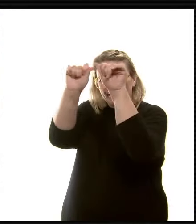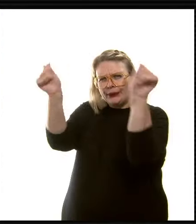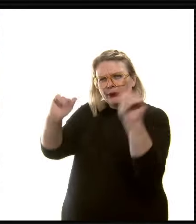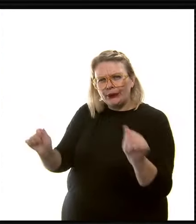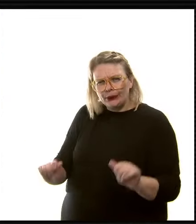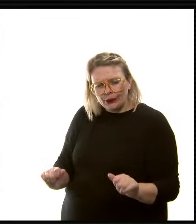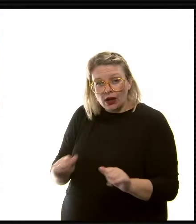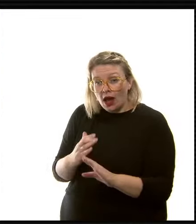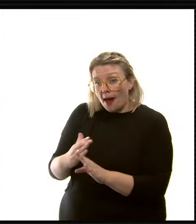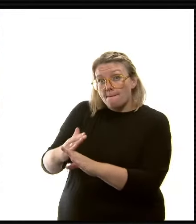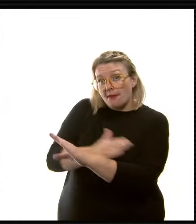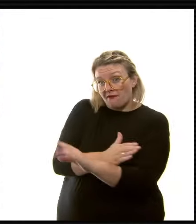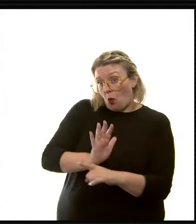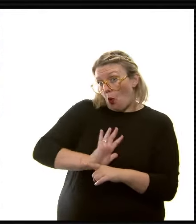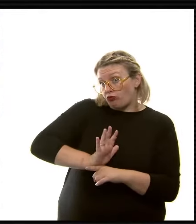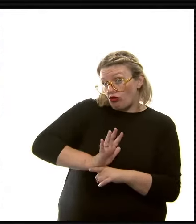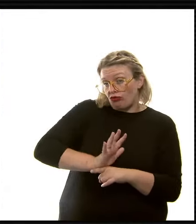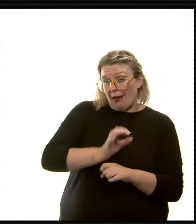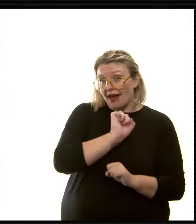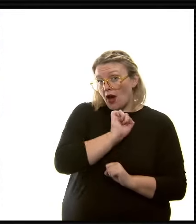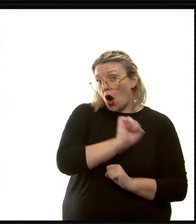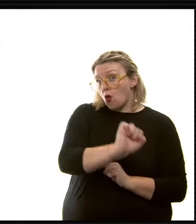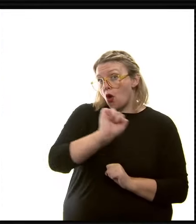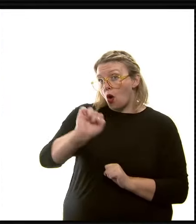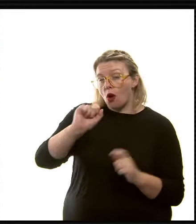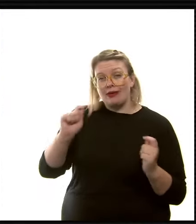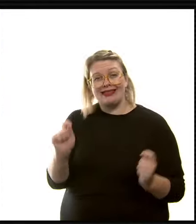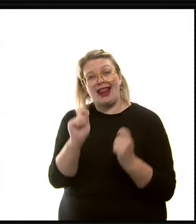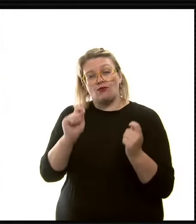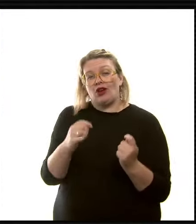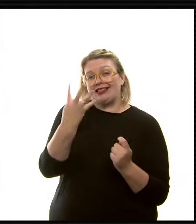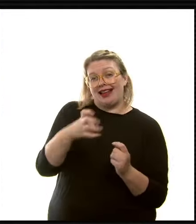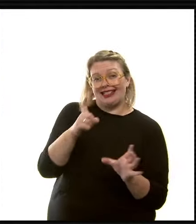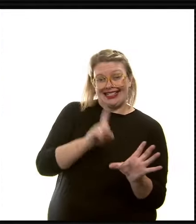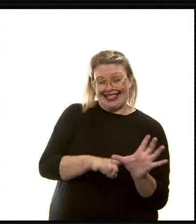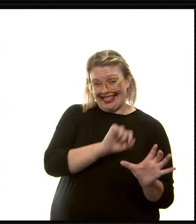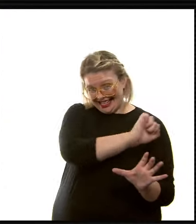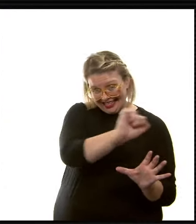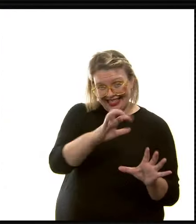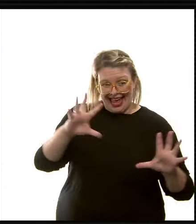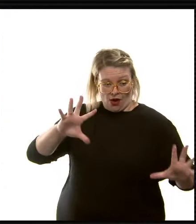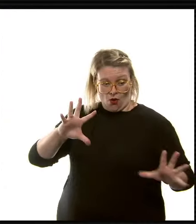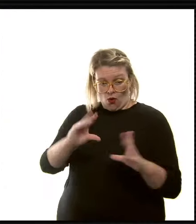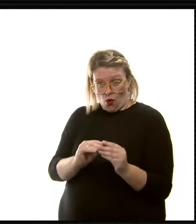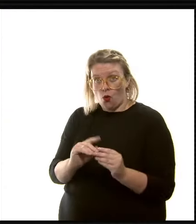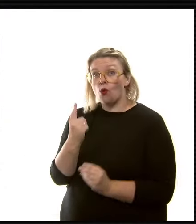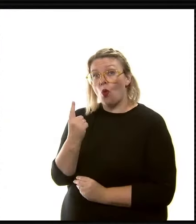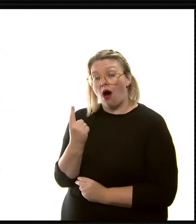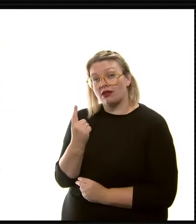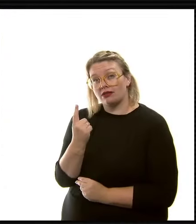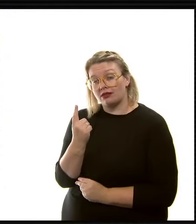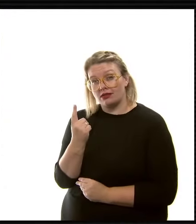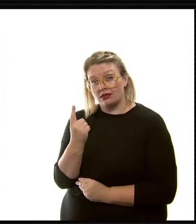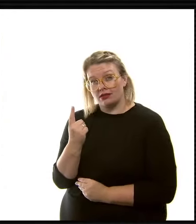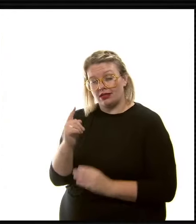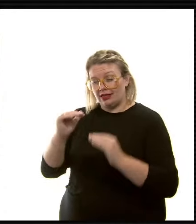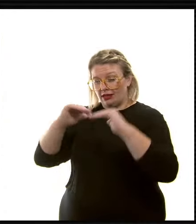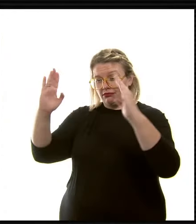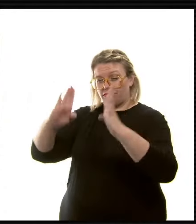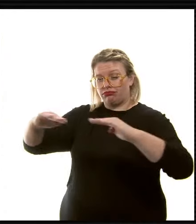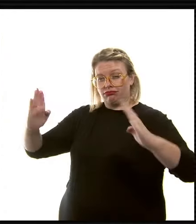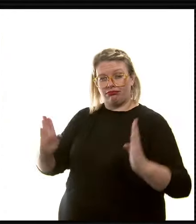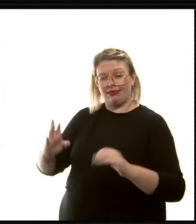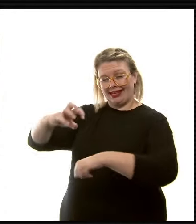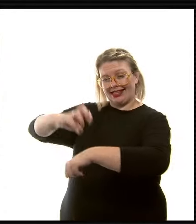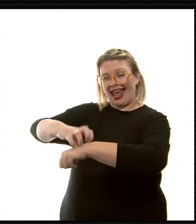builds celebrating the special anniversary, which they now need to assemble into one final creation, an exceptionally playful LEGO brick cake that will